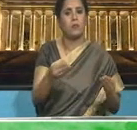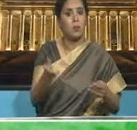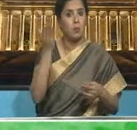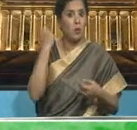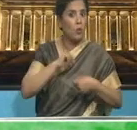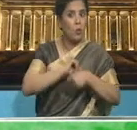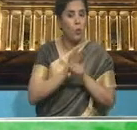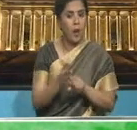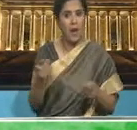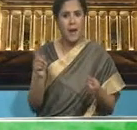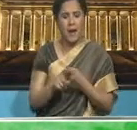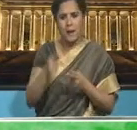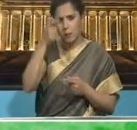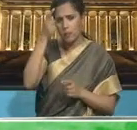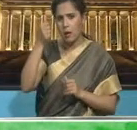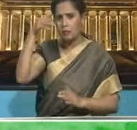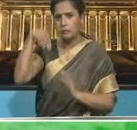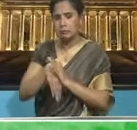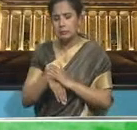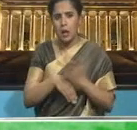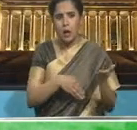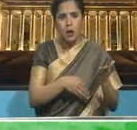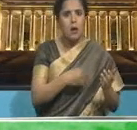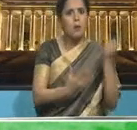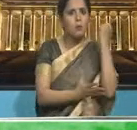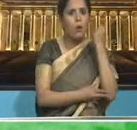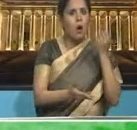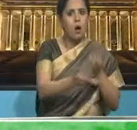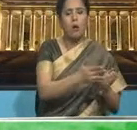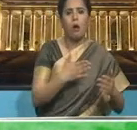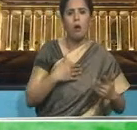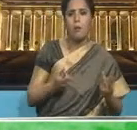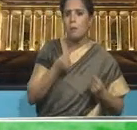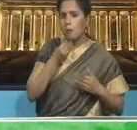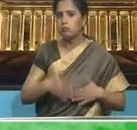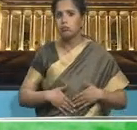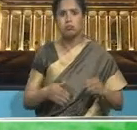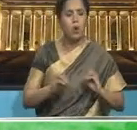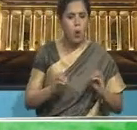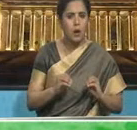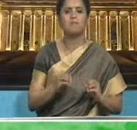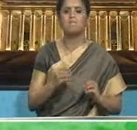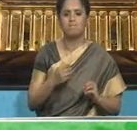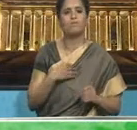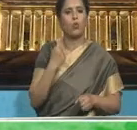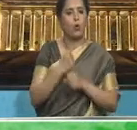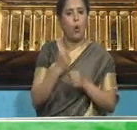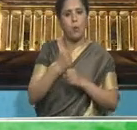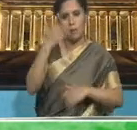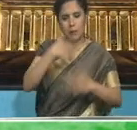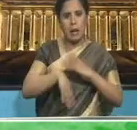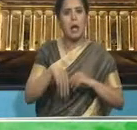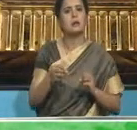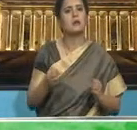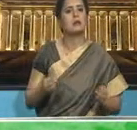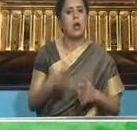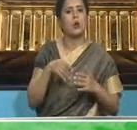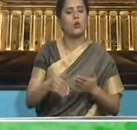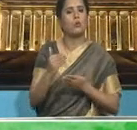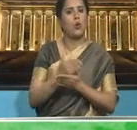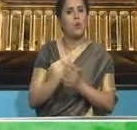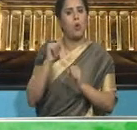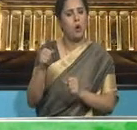was facing economic disruption in the wake of unprecedented outbreak of